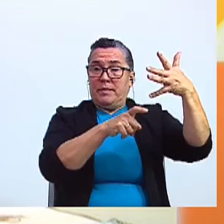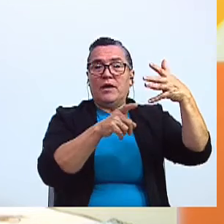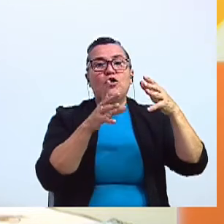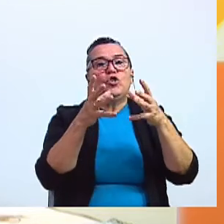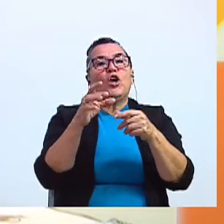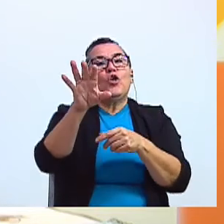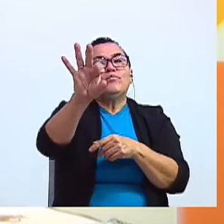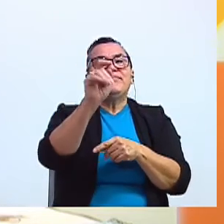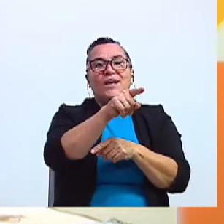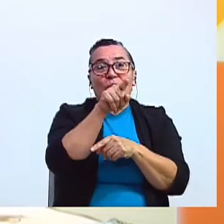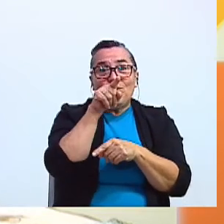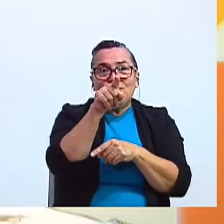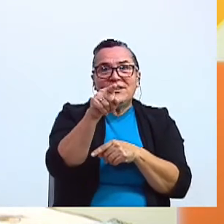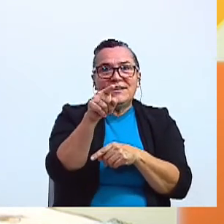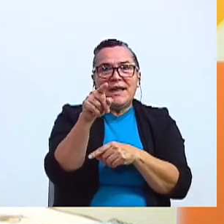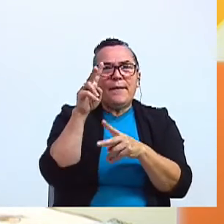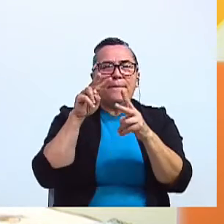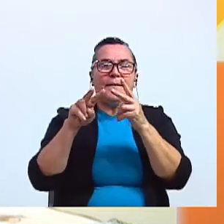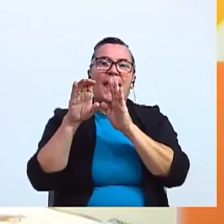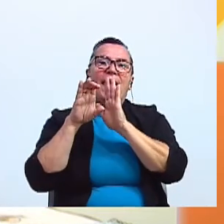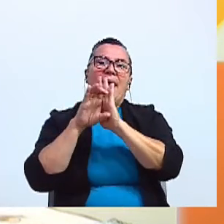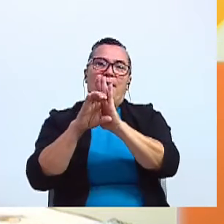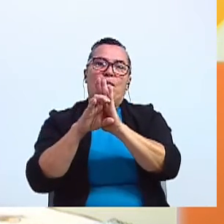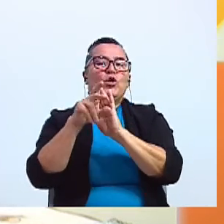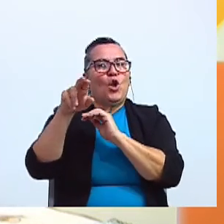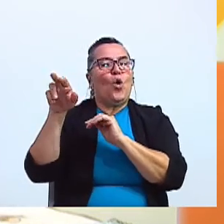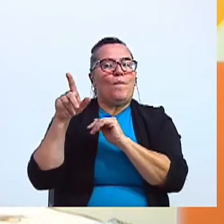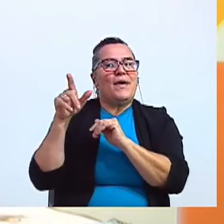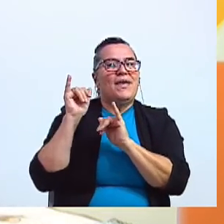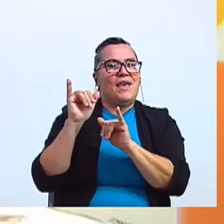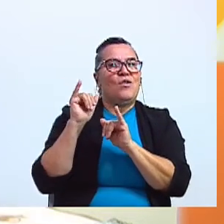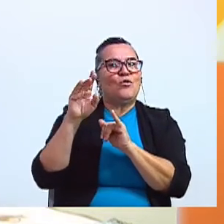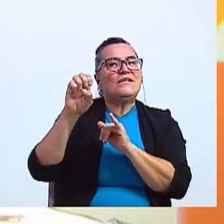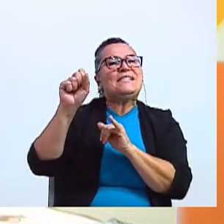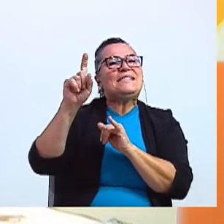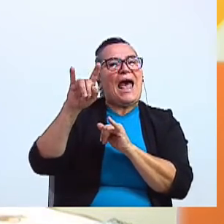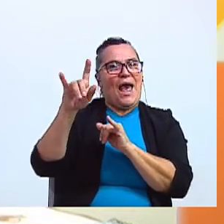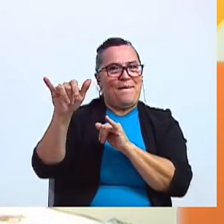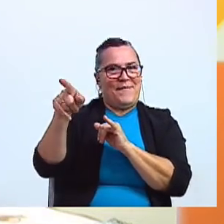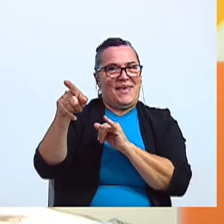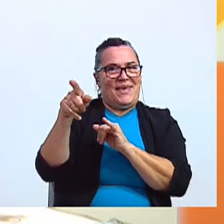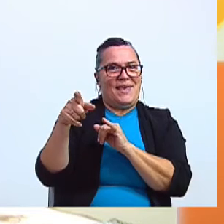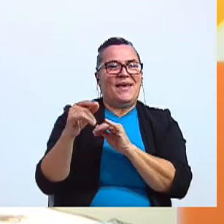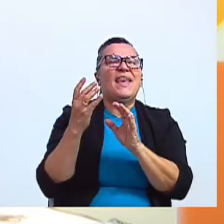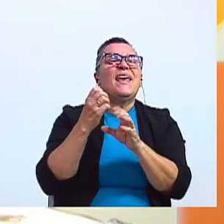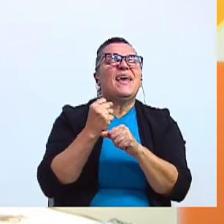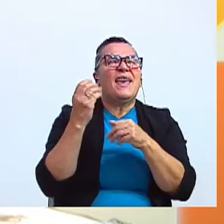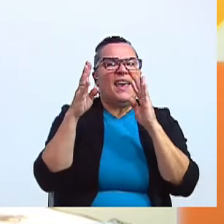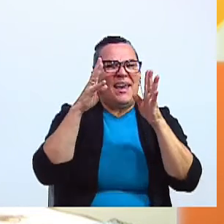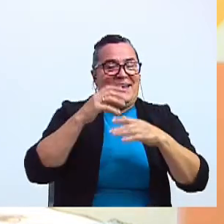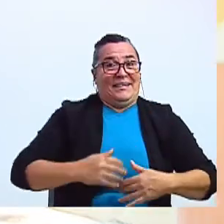invite you to see an example of your classmate, Sammy. Let's look at that.